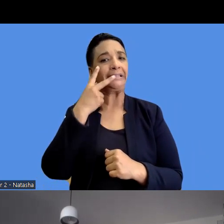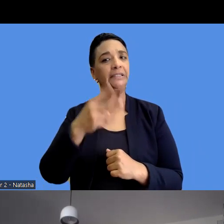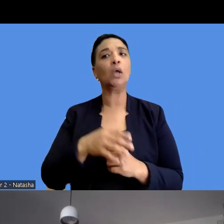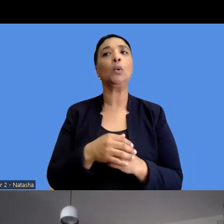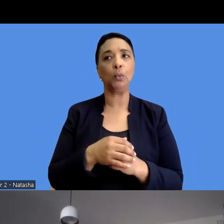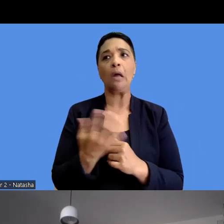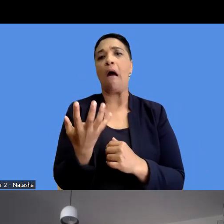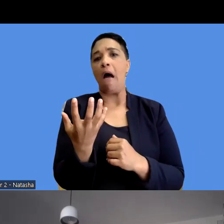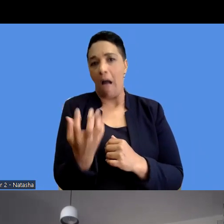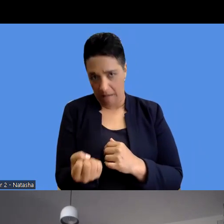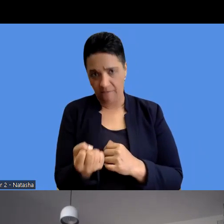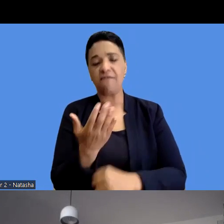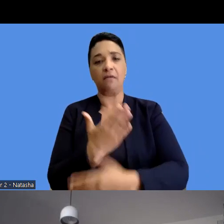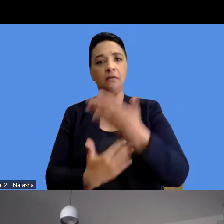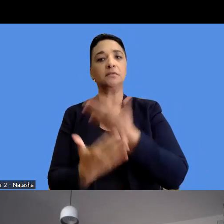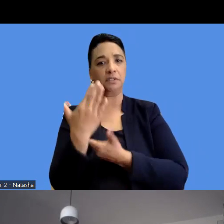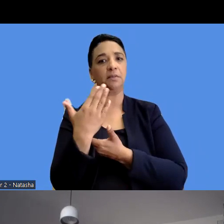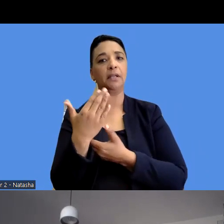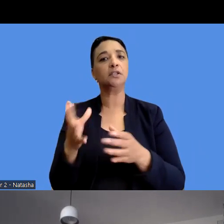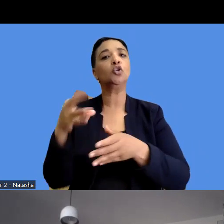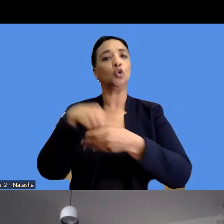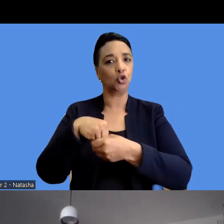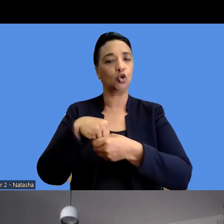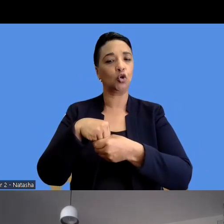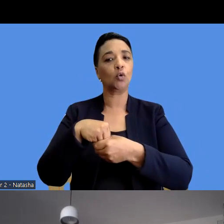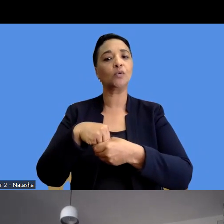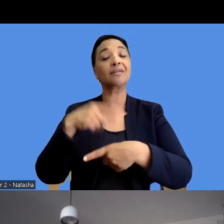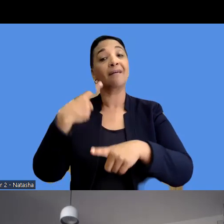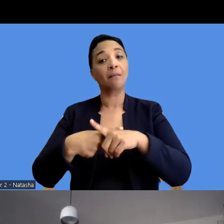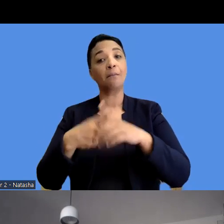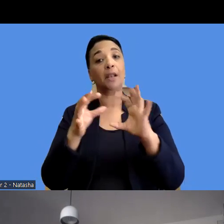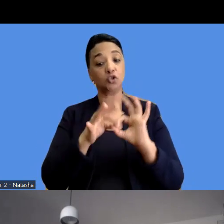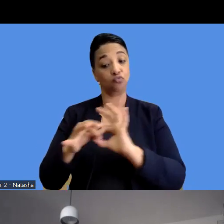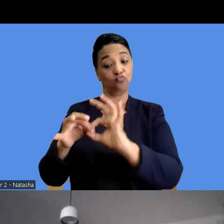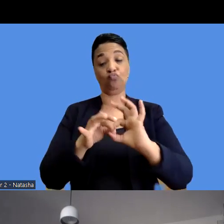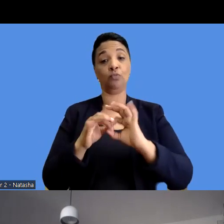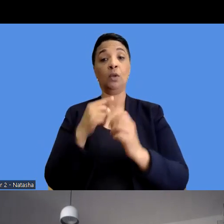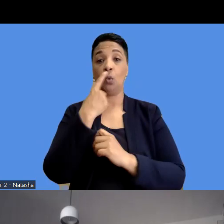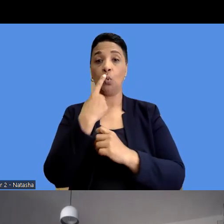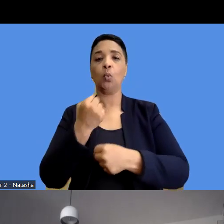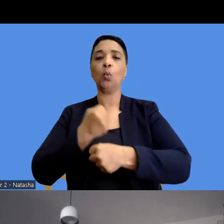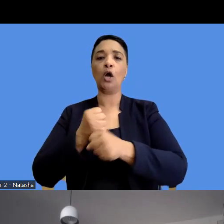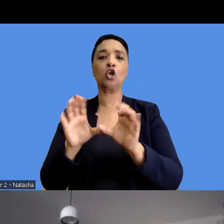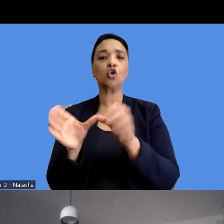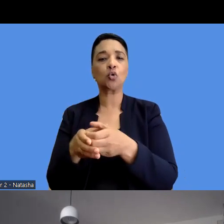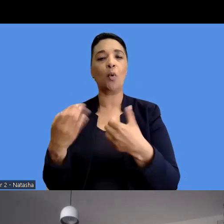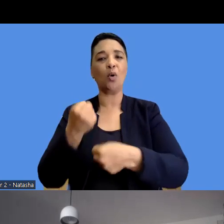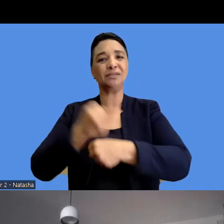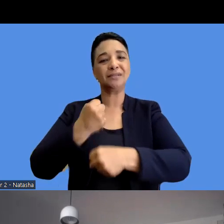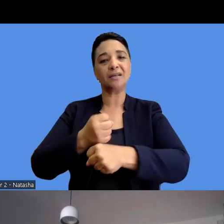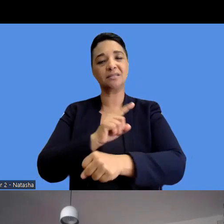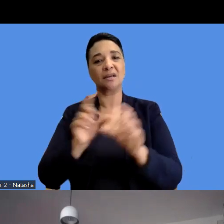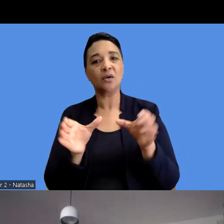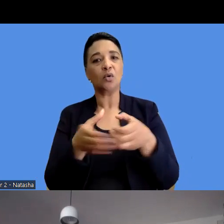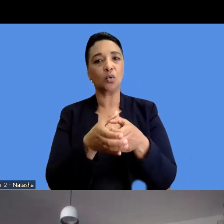is disability inclusion focal points, and often in combination with working groups or task forces to